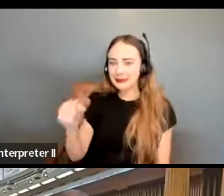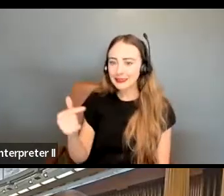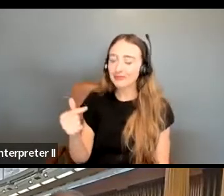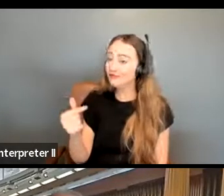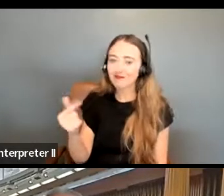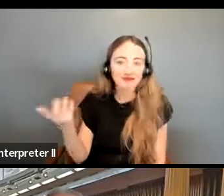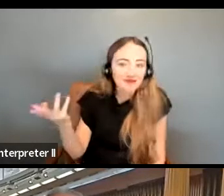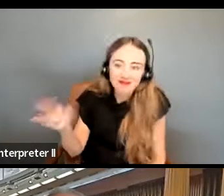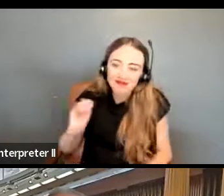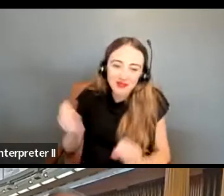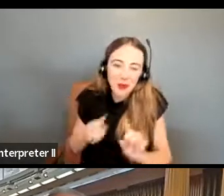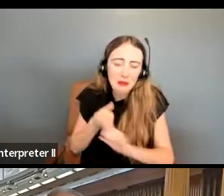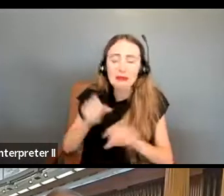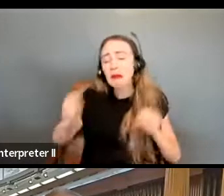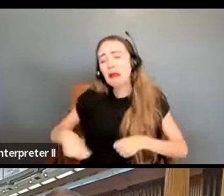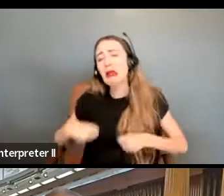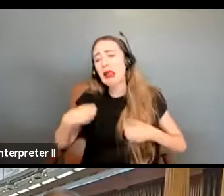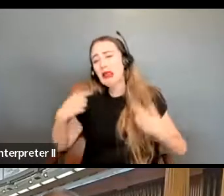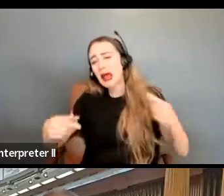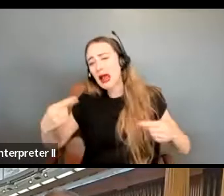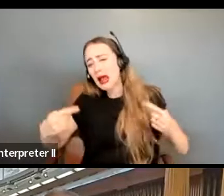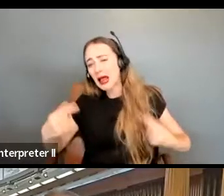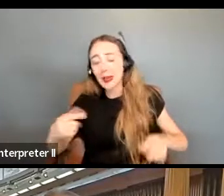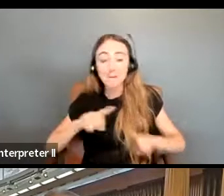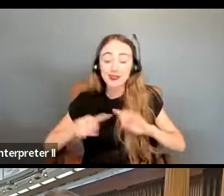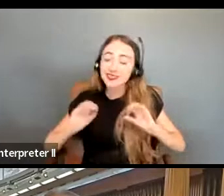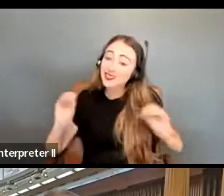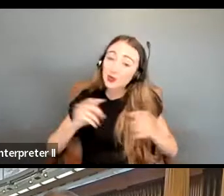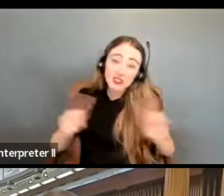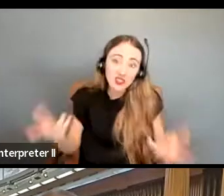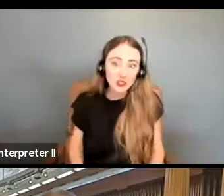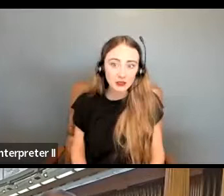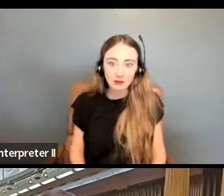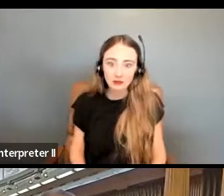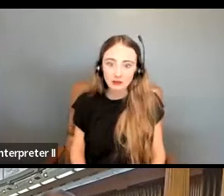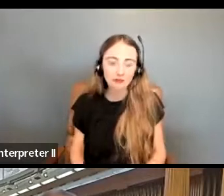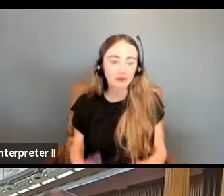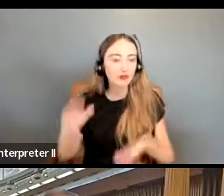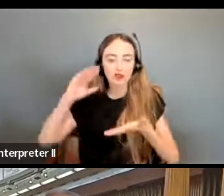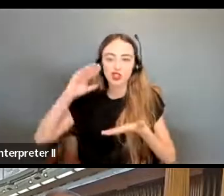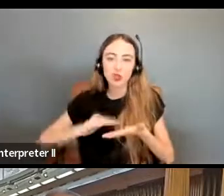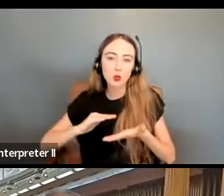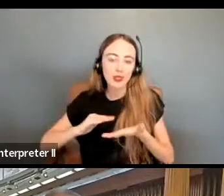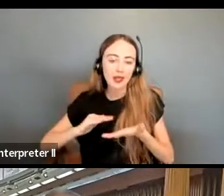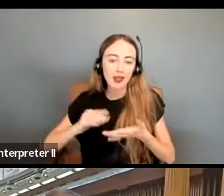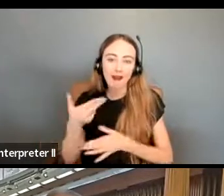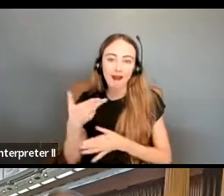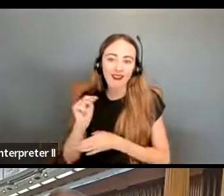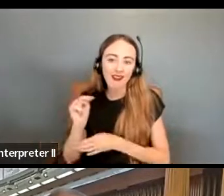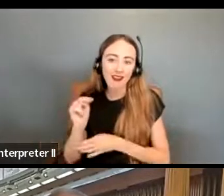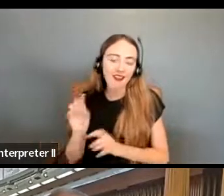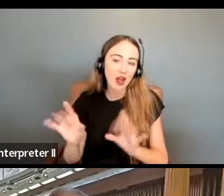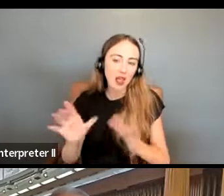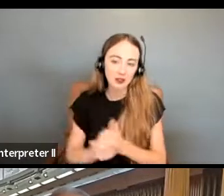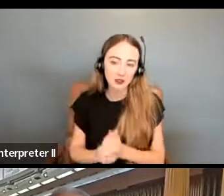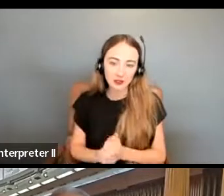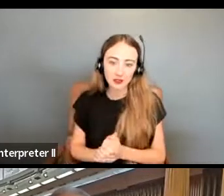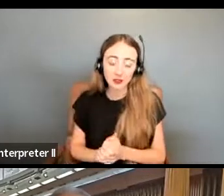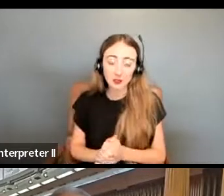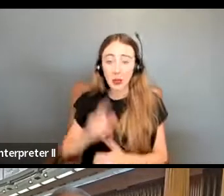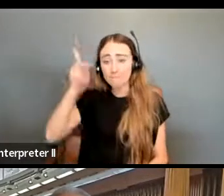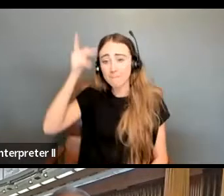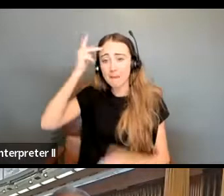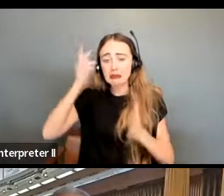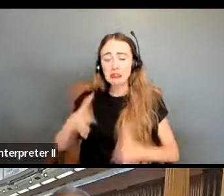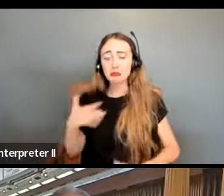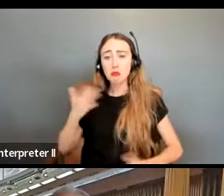all day, and it really doesn't make a difference in terms of reducing gun violence. Politicians often propose